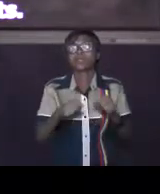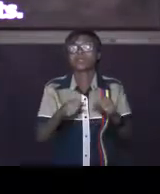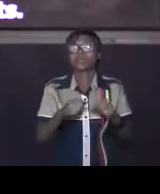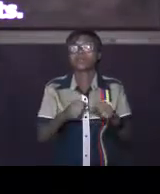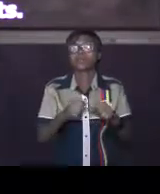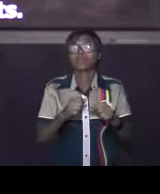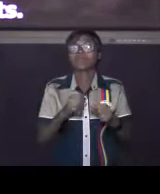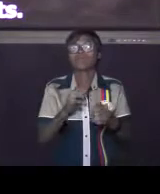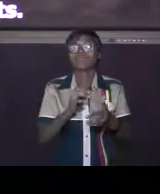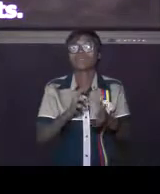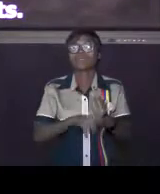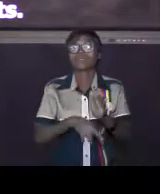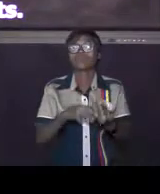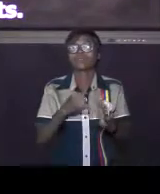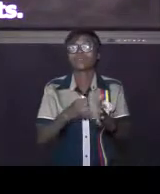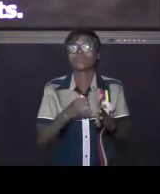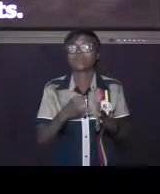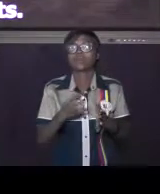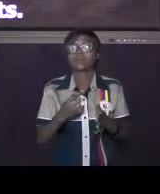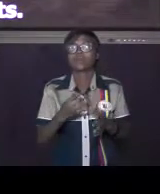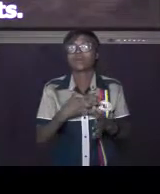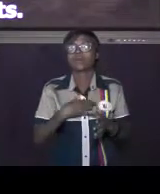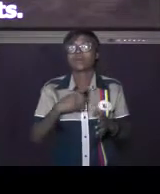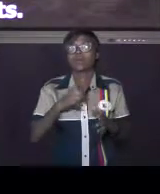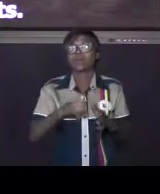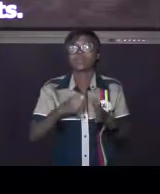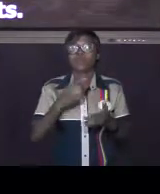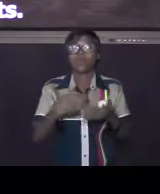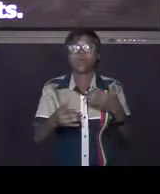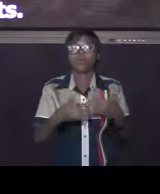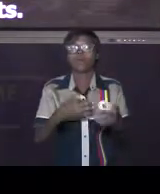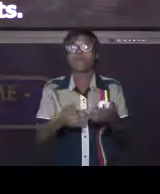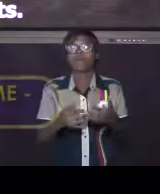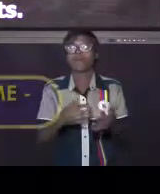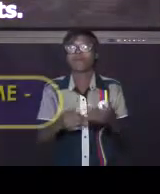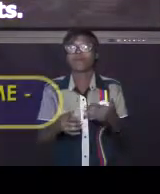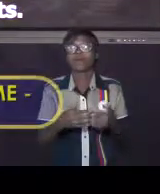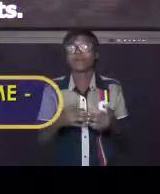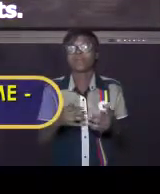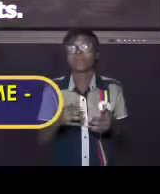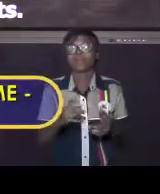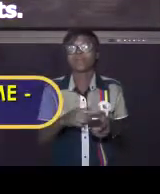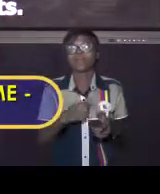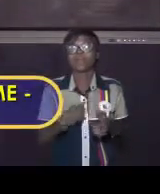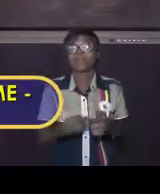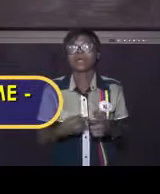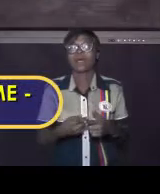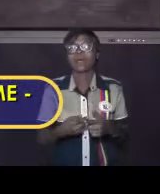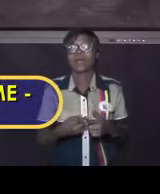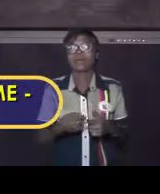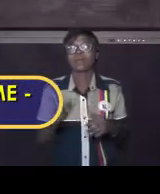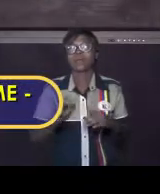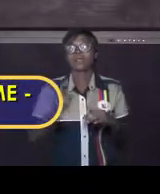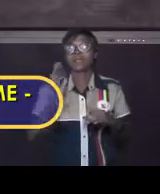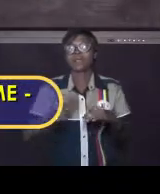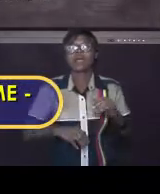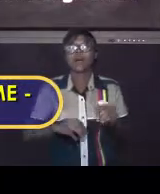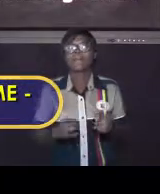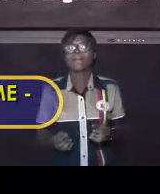of humidity and hence has less water evaporation than most